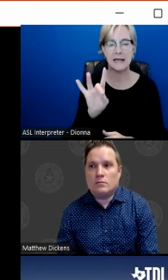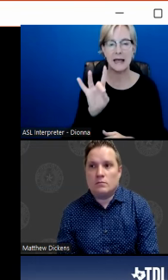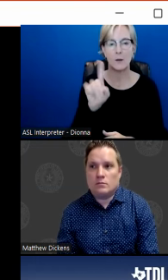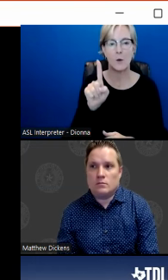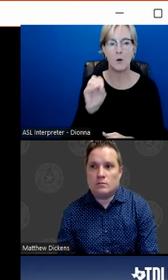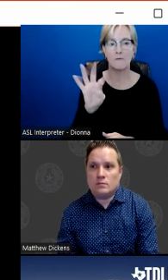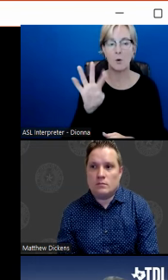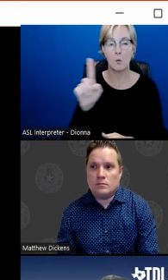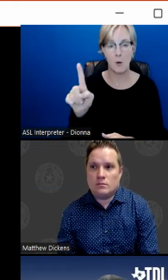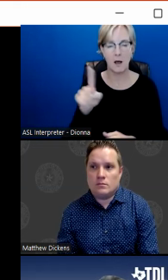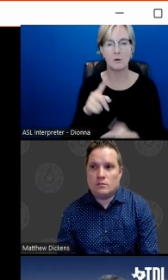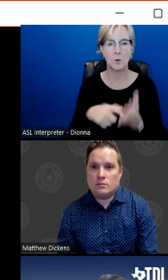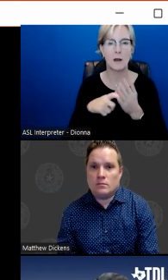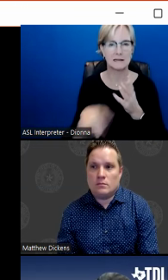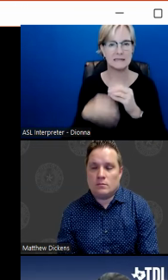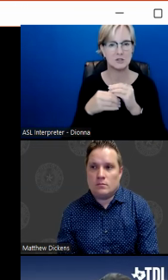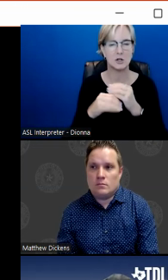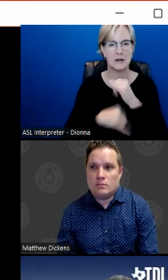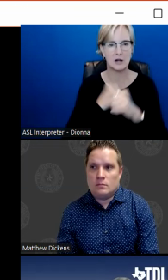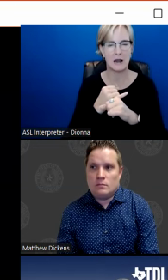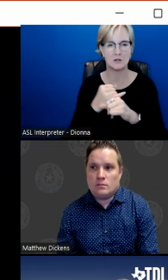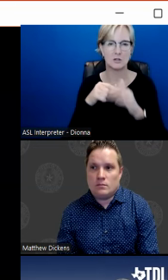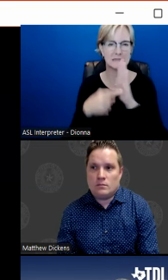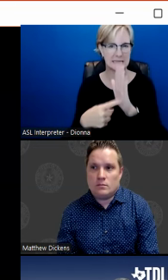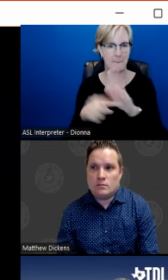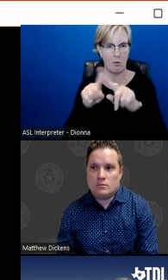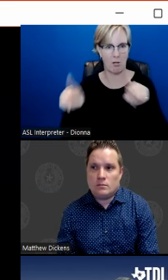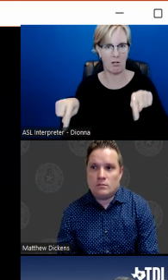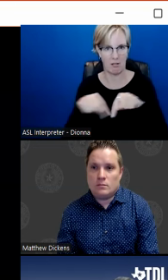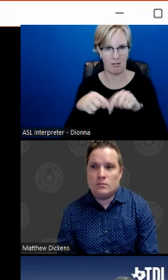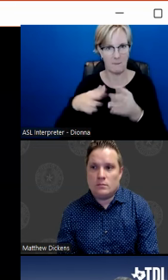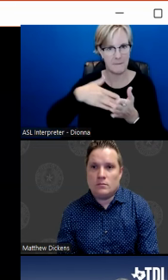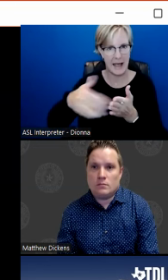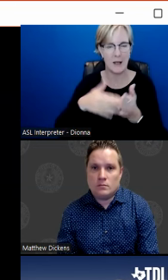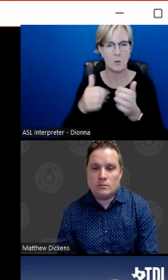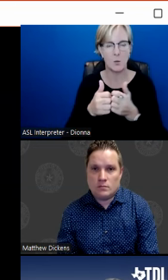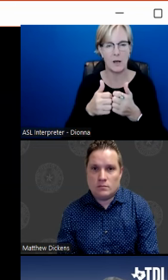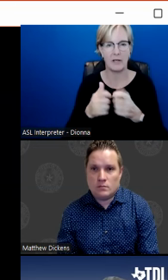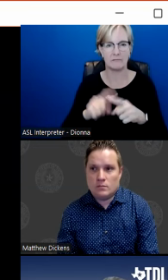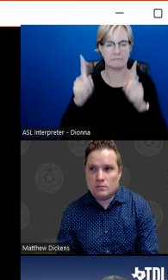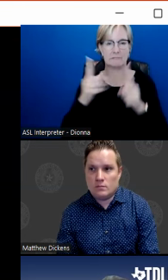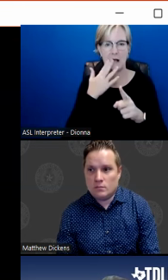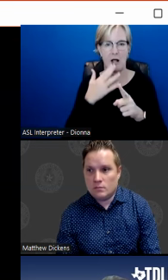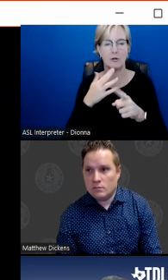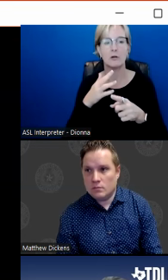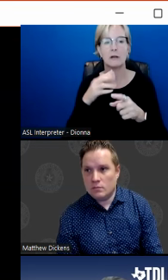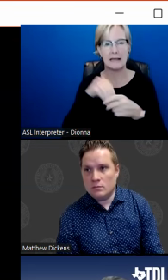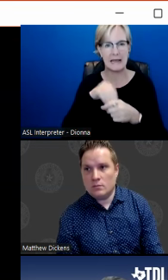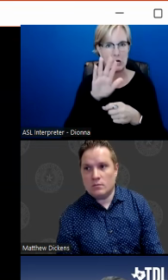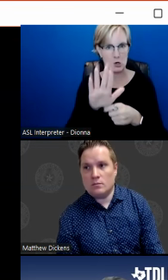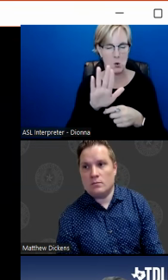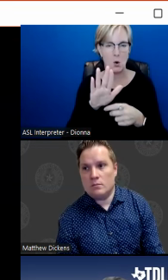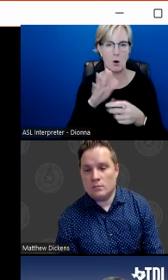68-104-1 requires an additional international symbol of accessibility to be painted with a contrasting color within your accessible parking